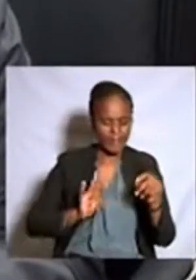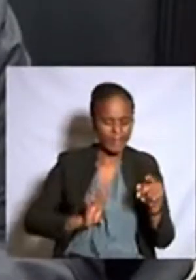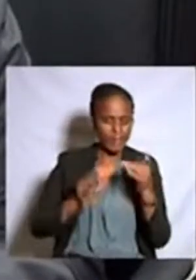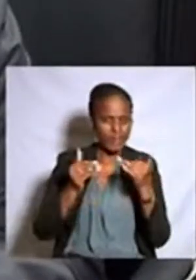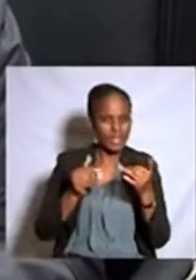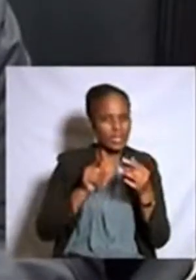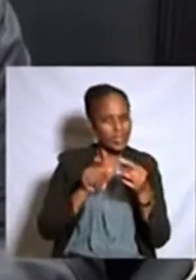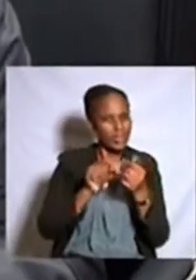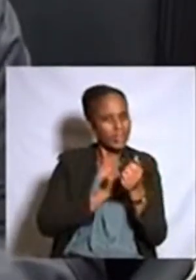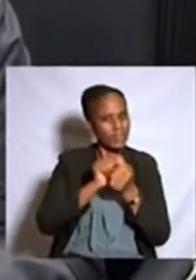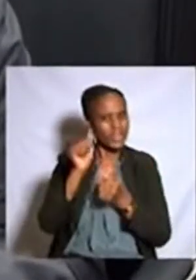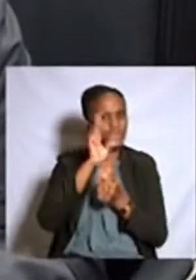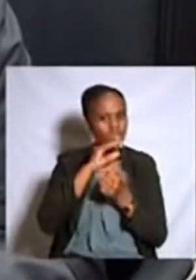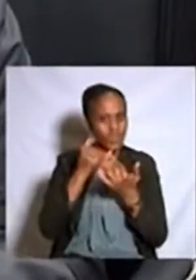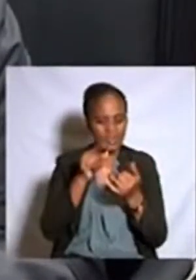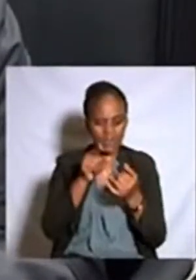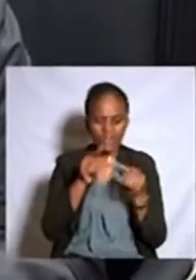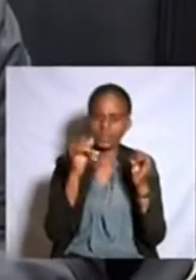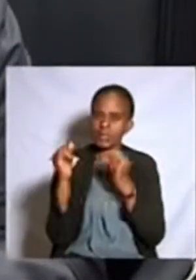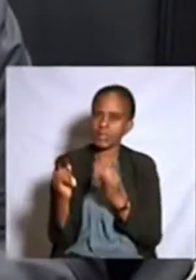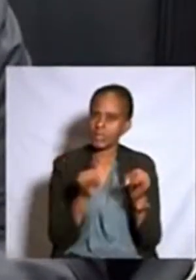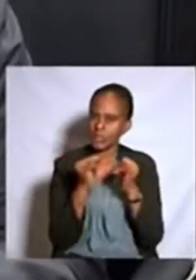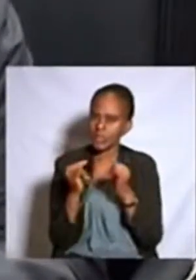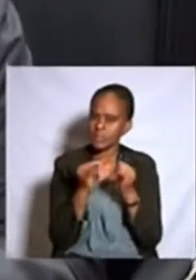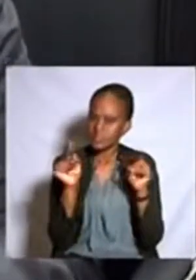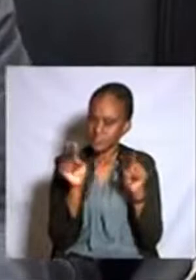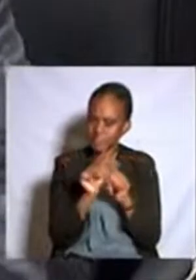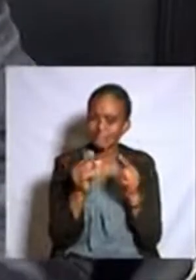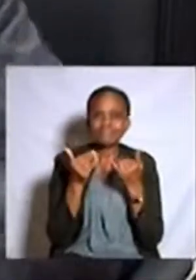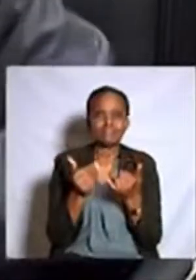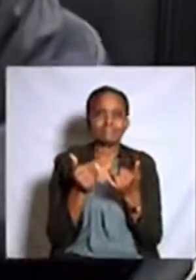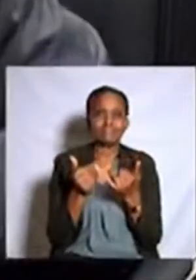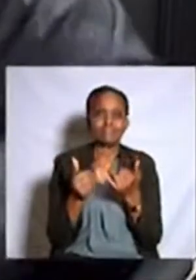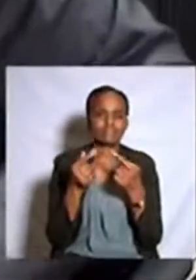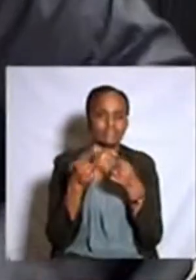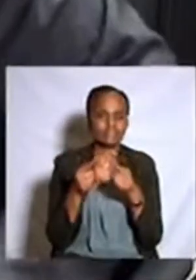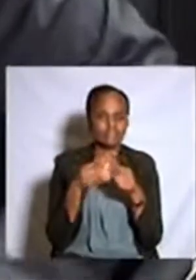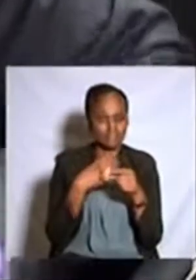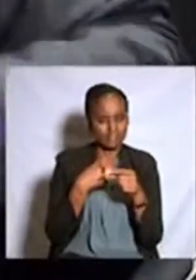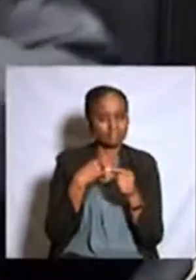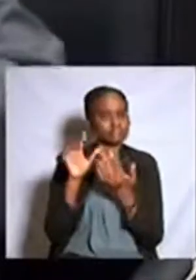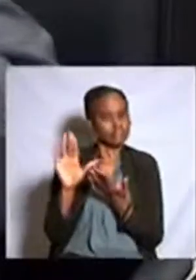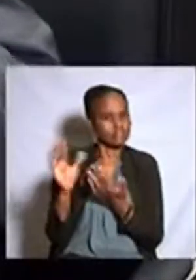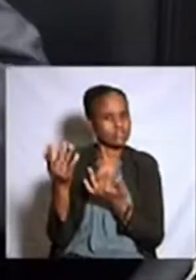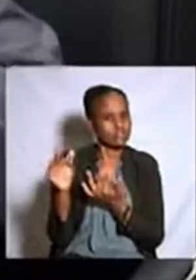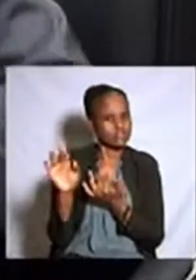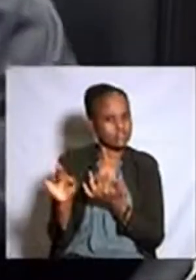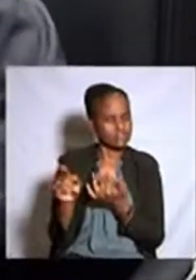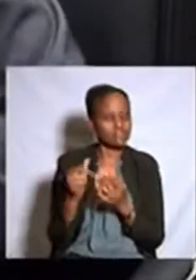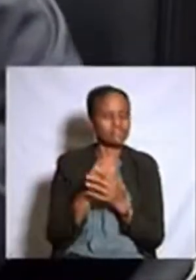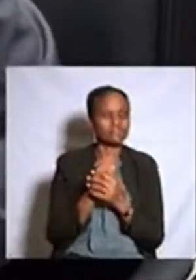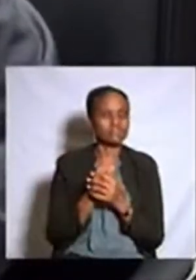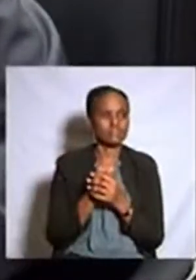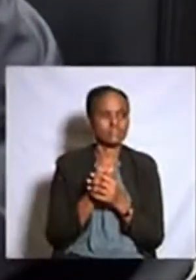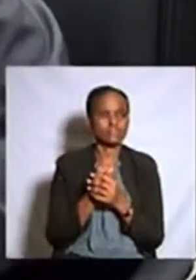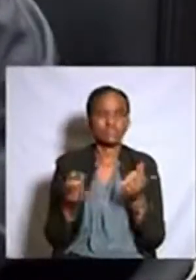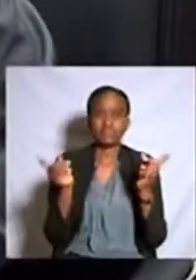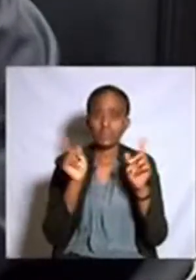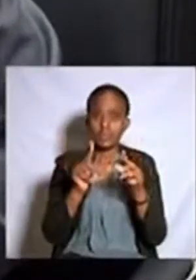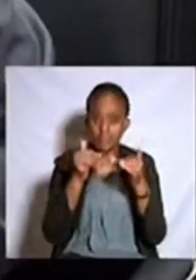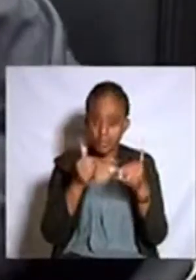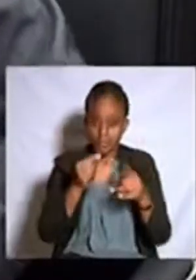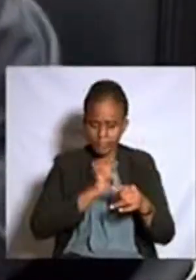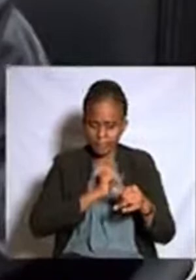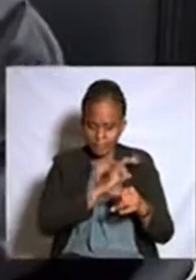is passed, the implementation is immediate. I pause there, Chair. When it comes to